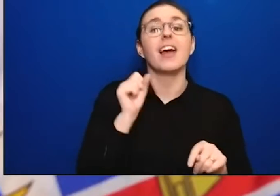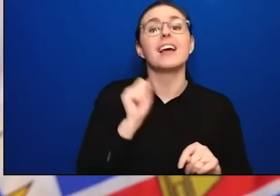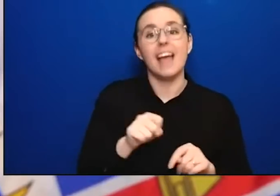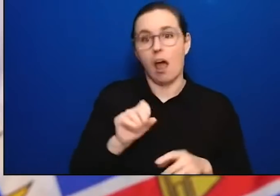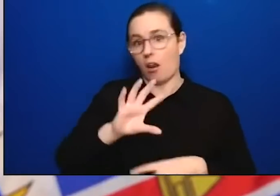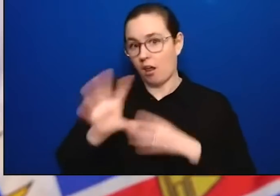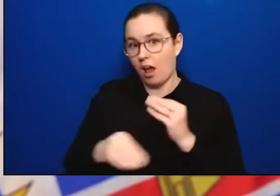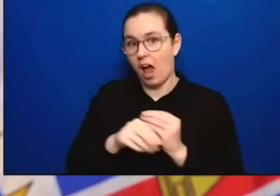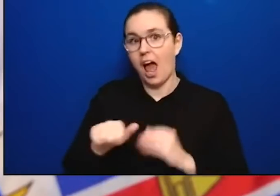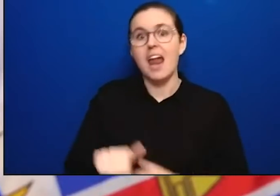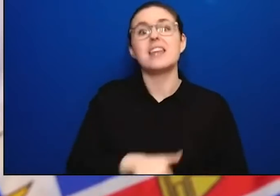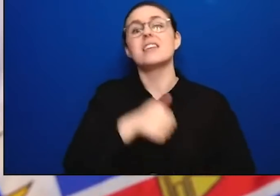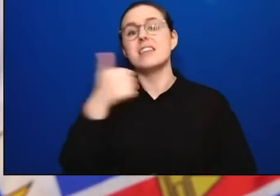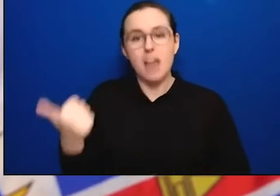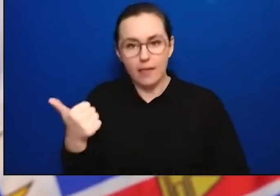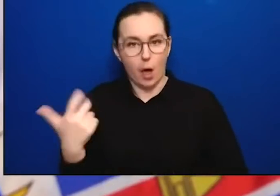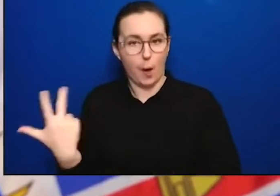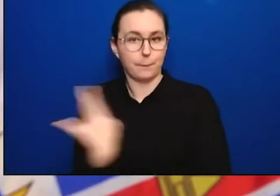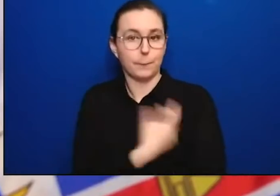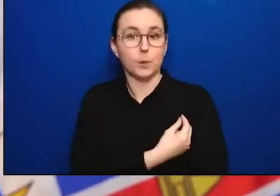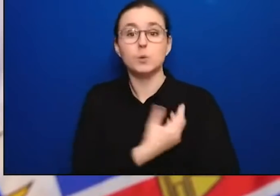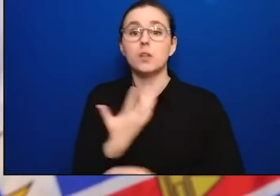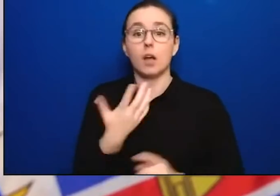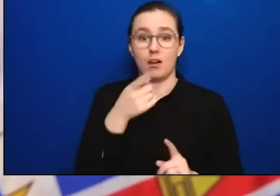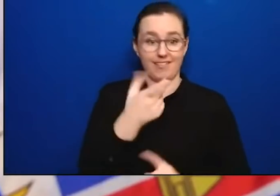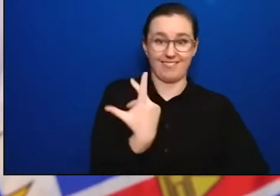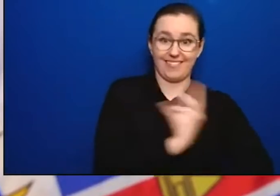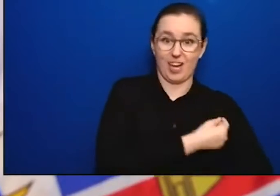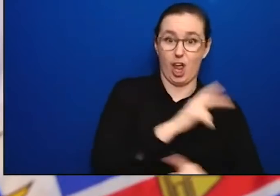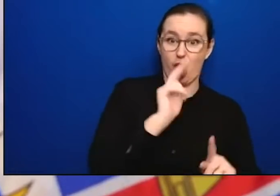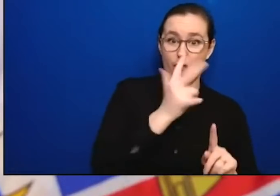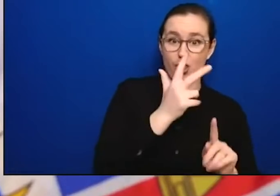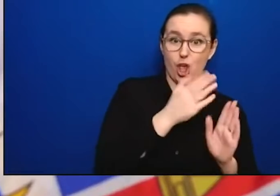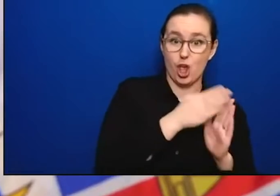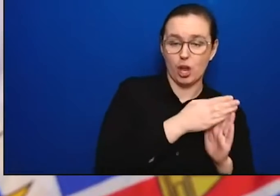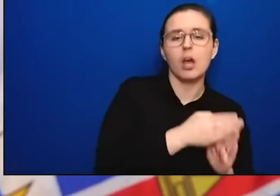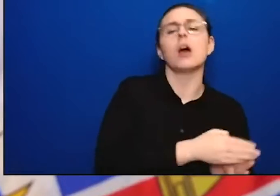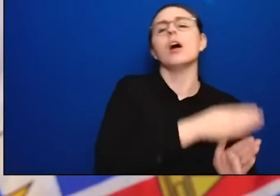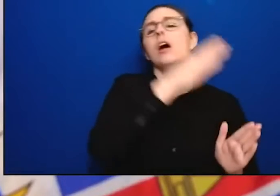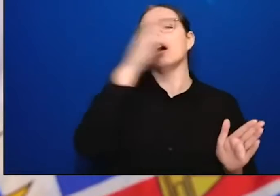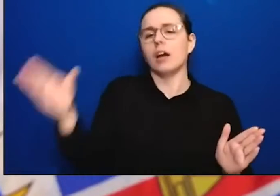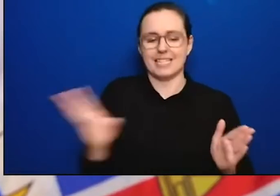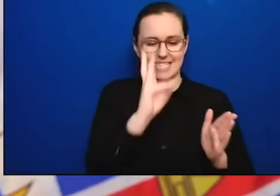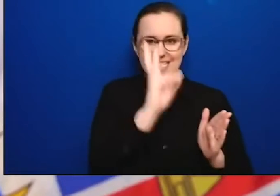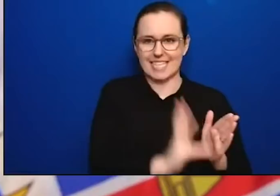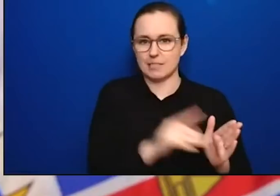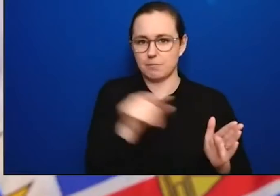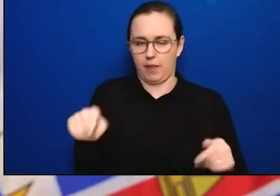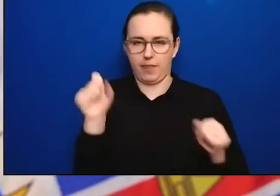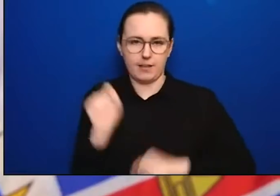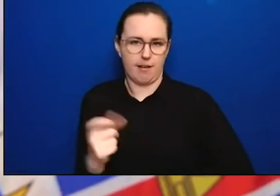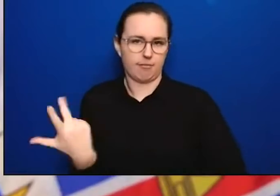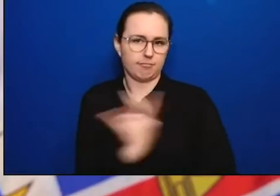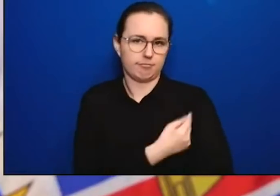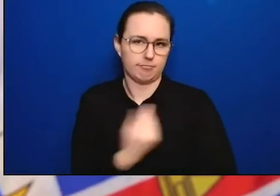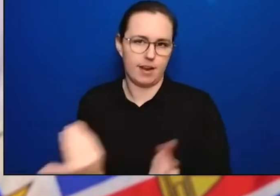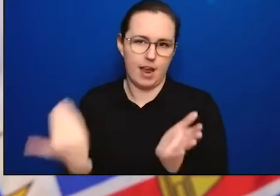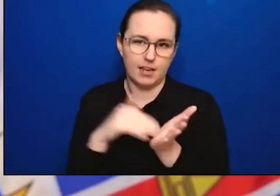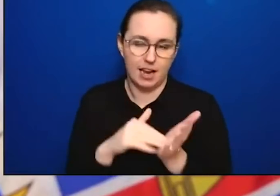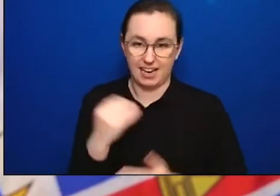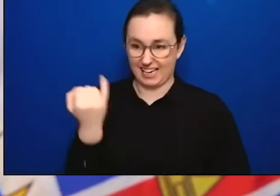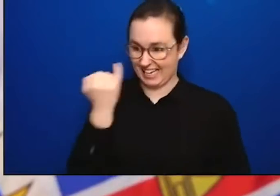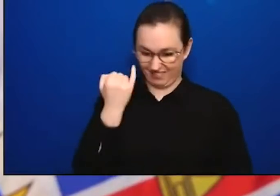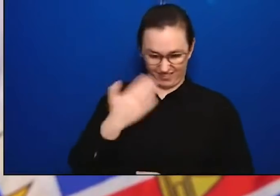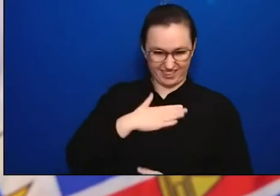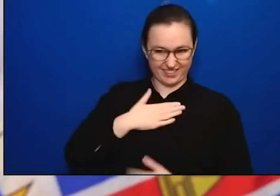I just want to reassure people in that category that yes, you will receive your invites for your booster dose at 6 months. And